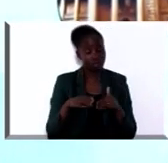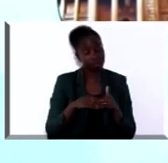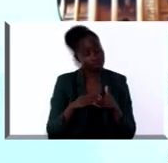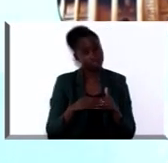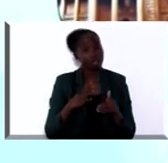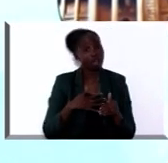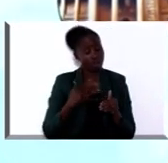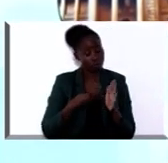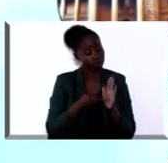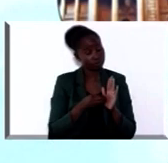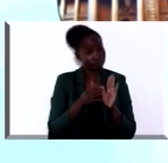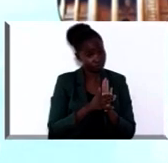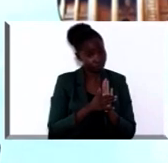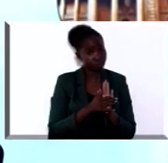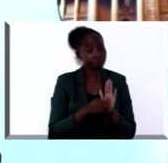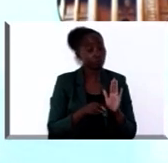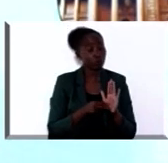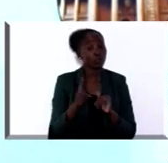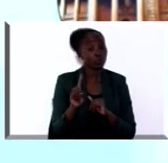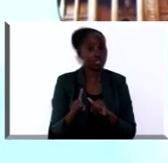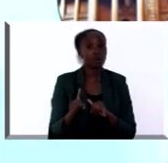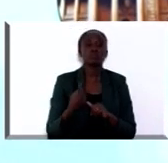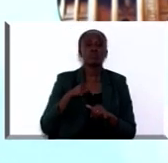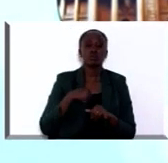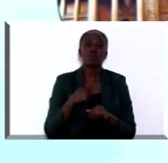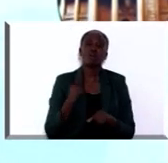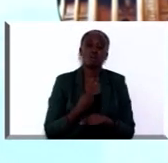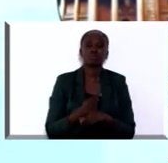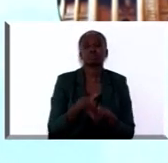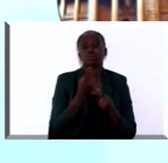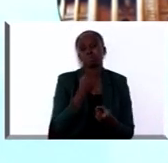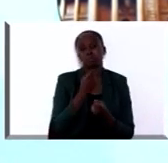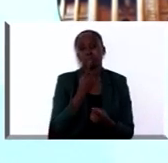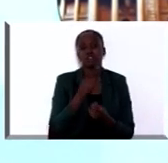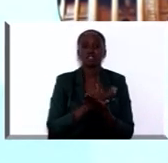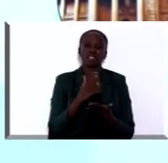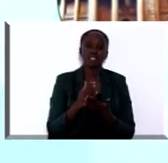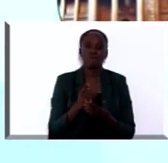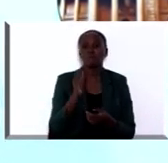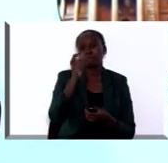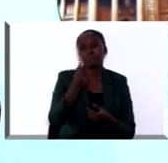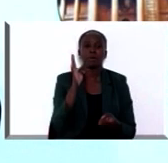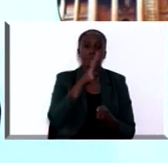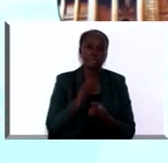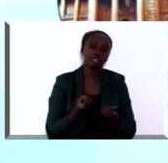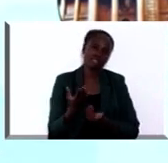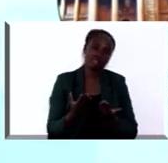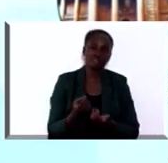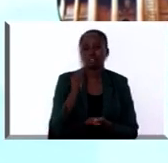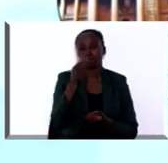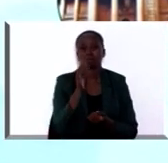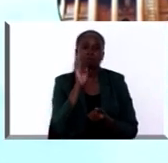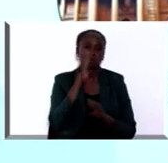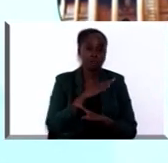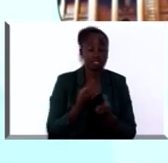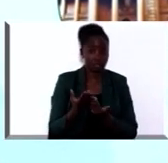on record because we continue to receive complaints about non-payment of service providers. I want to put it